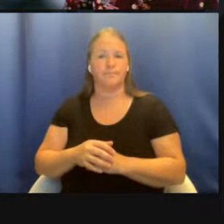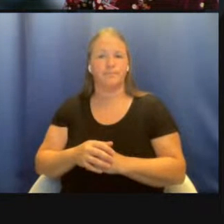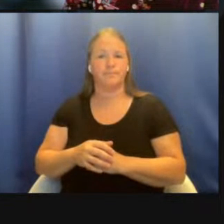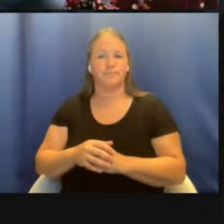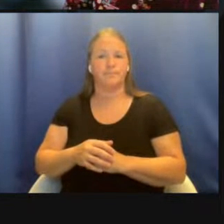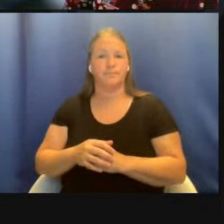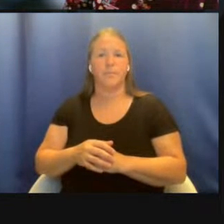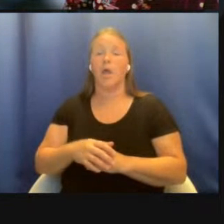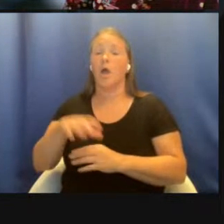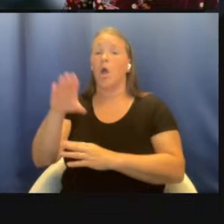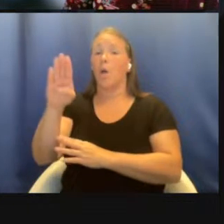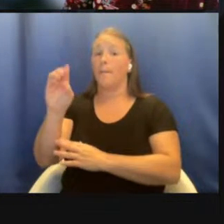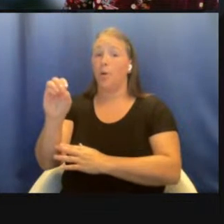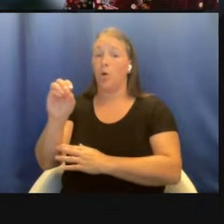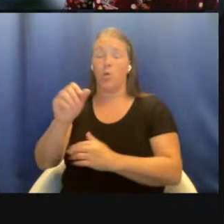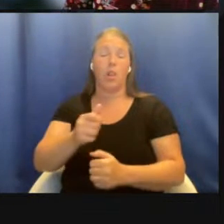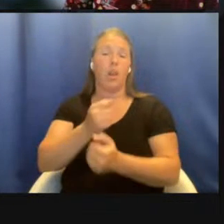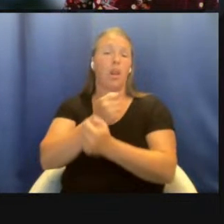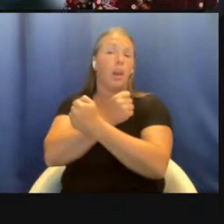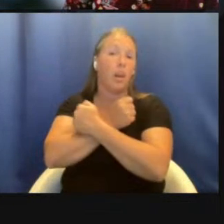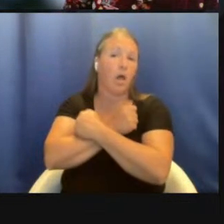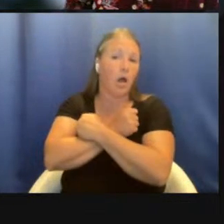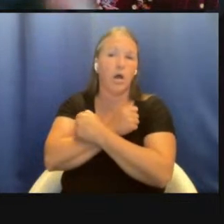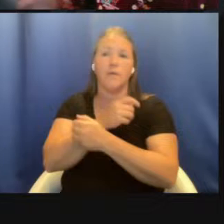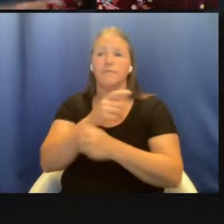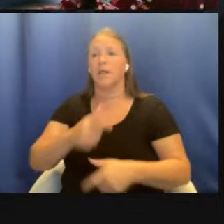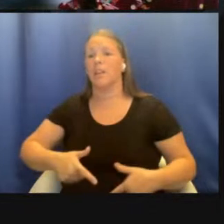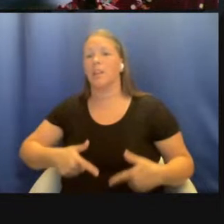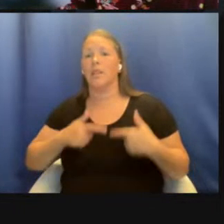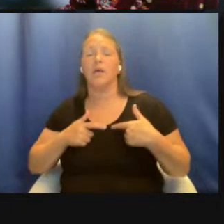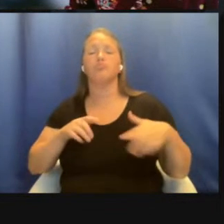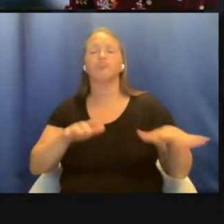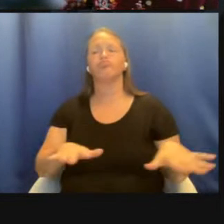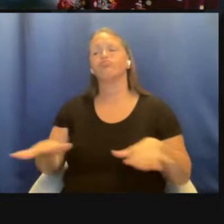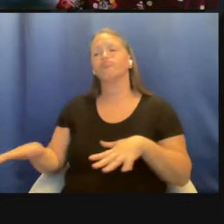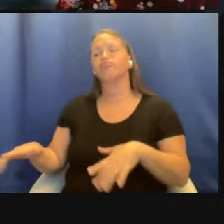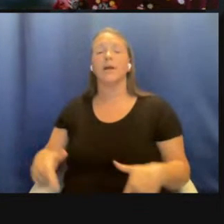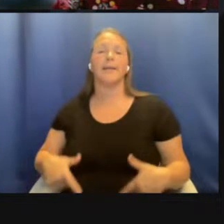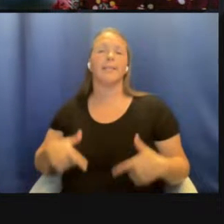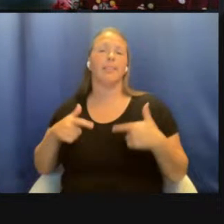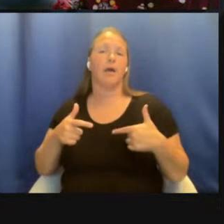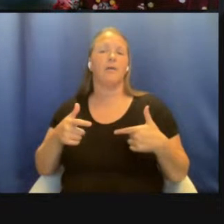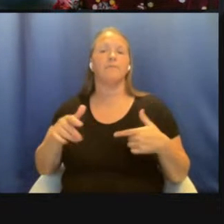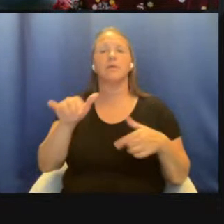Beau loved and lived a leisured life of an American aristocrat.